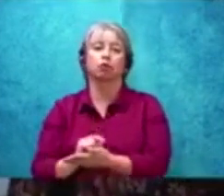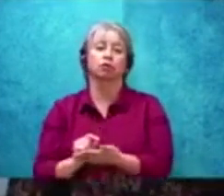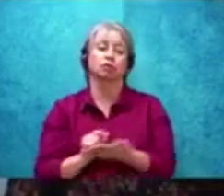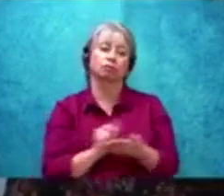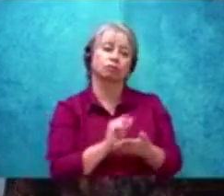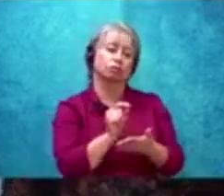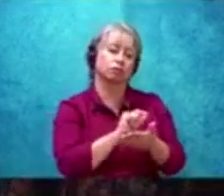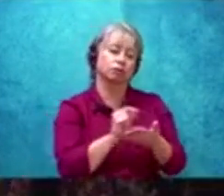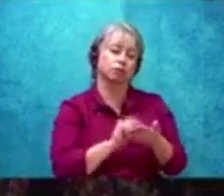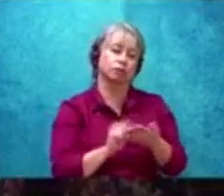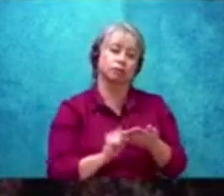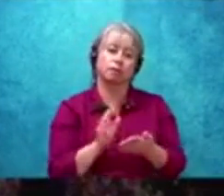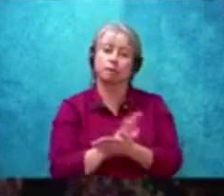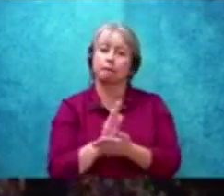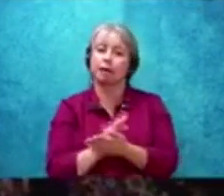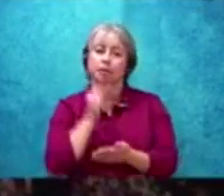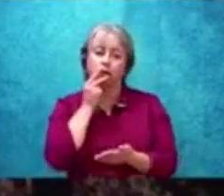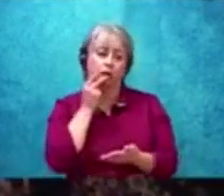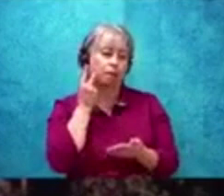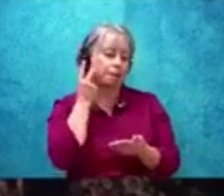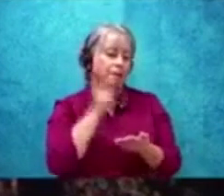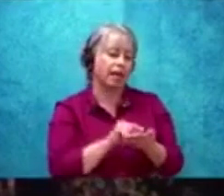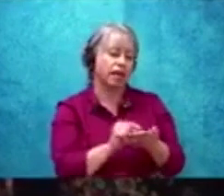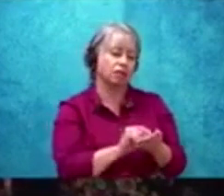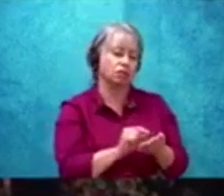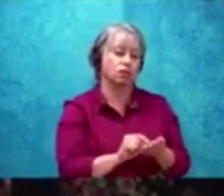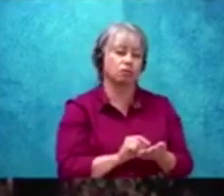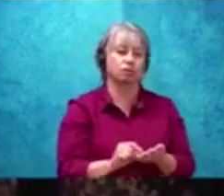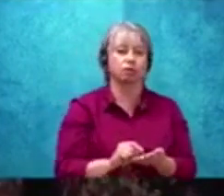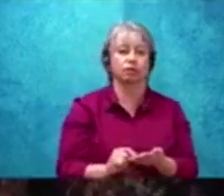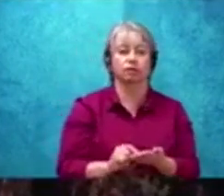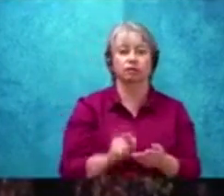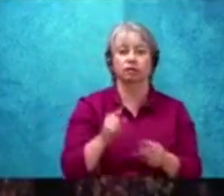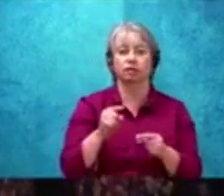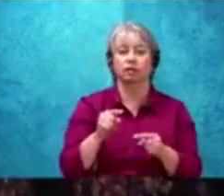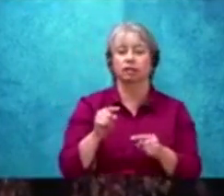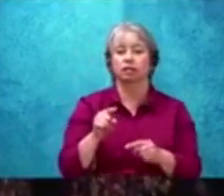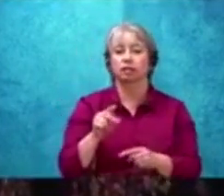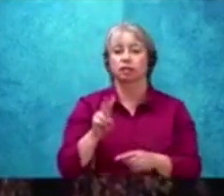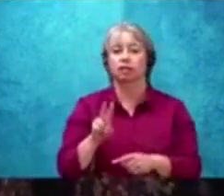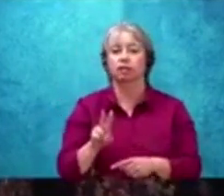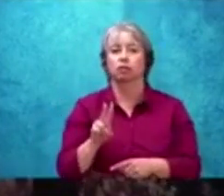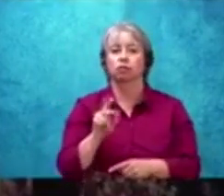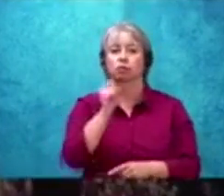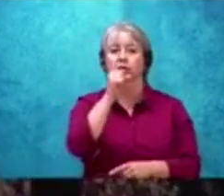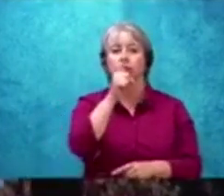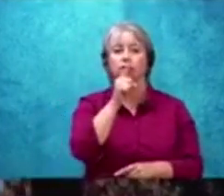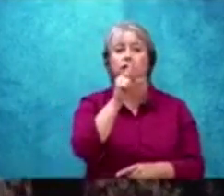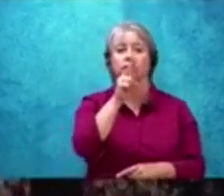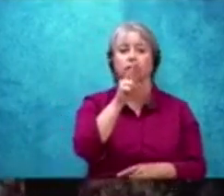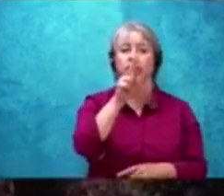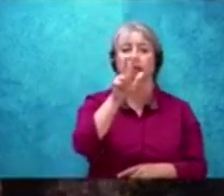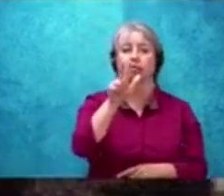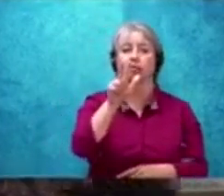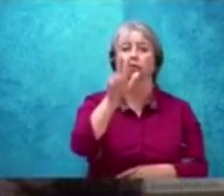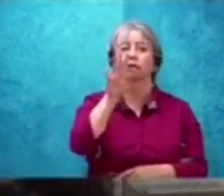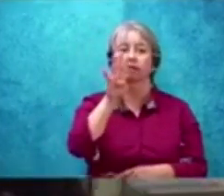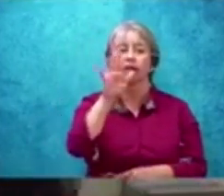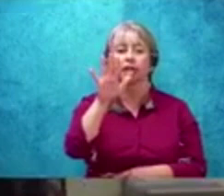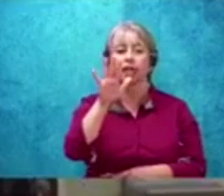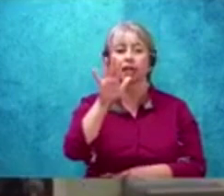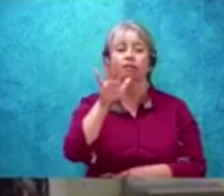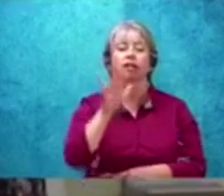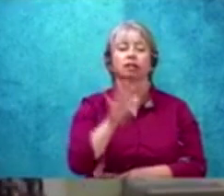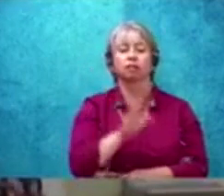just use paper and pencil. 6 and 6 is 12. Carry my 1, 3, 4, 5. So